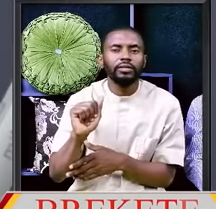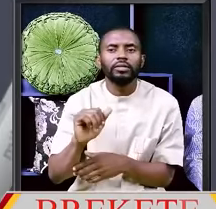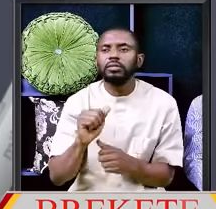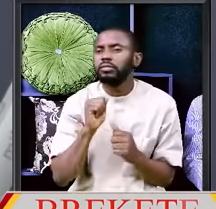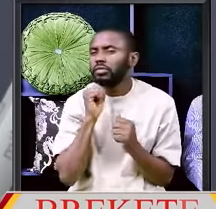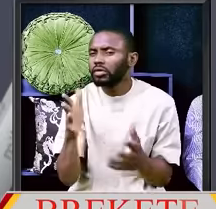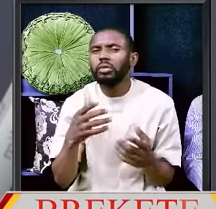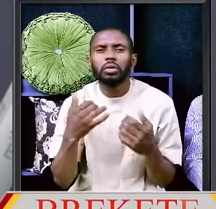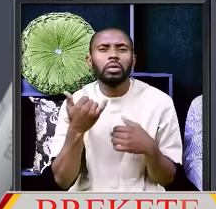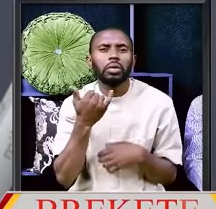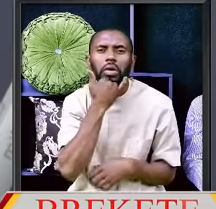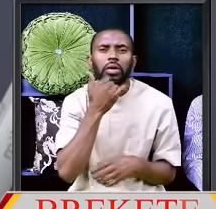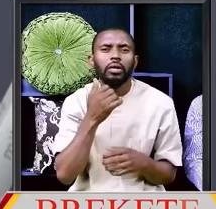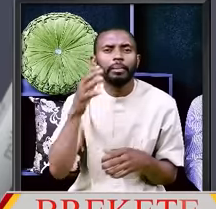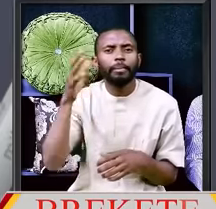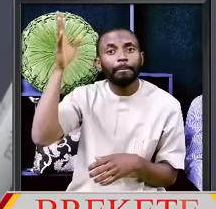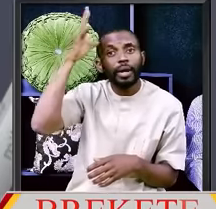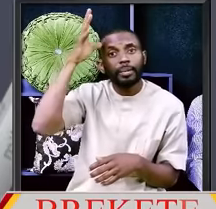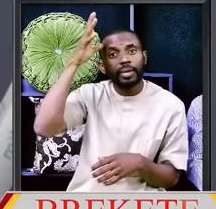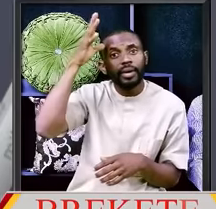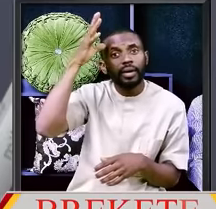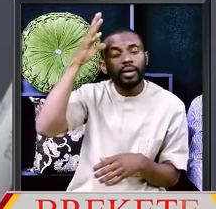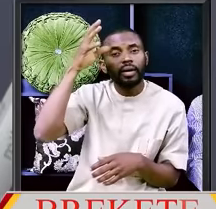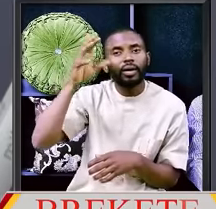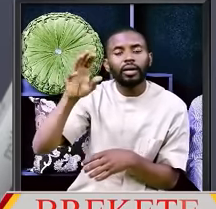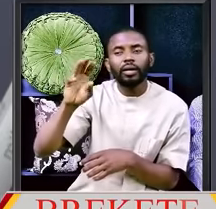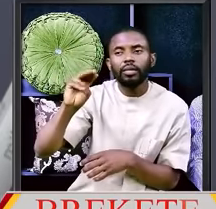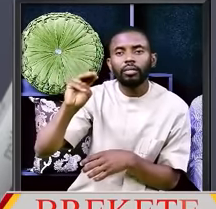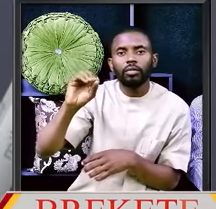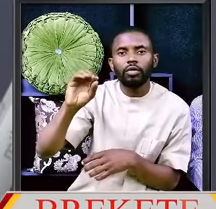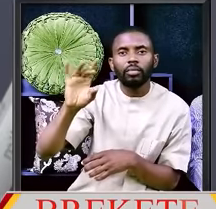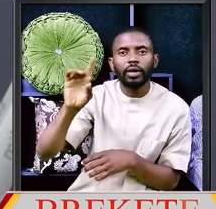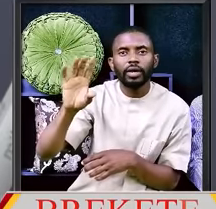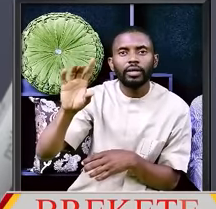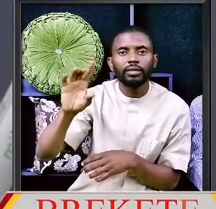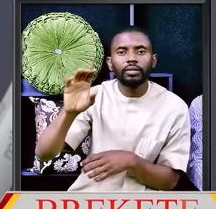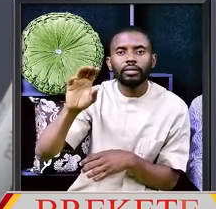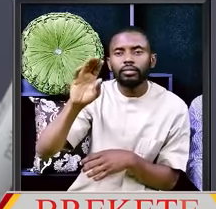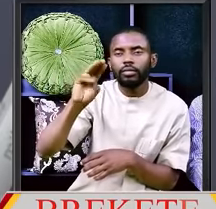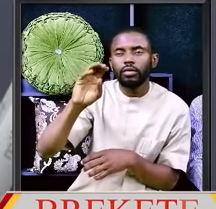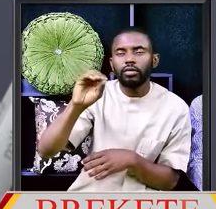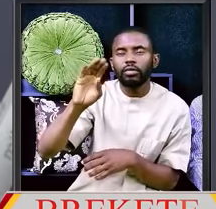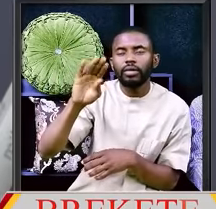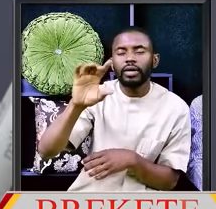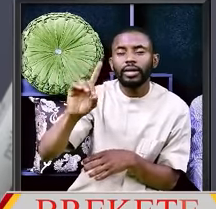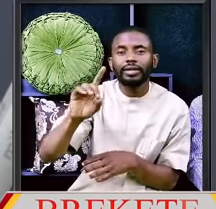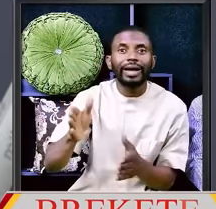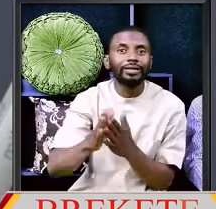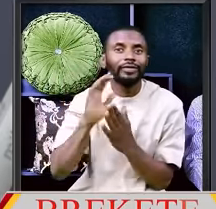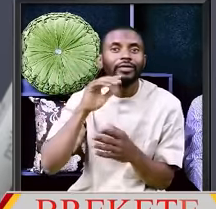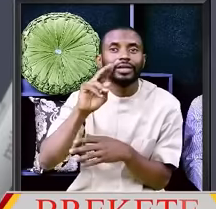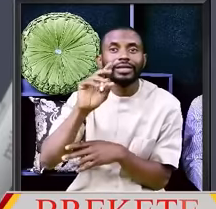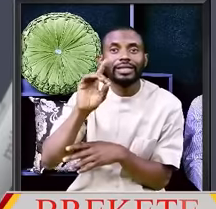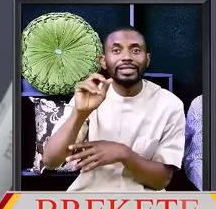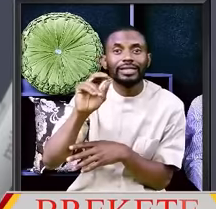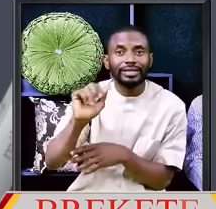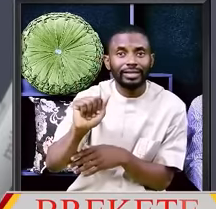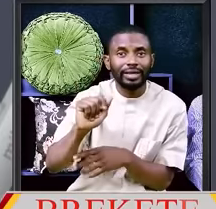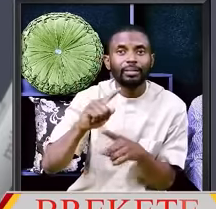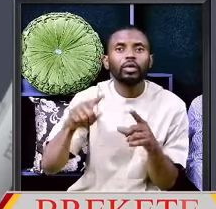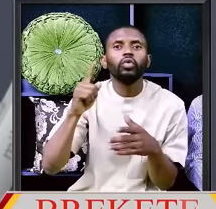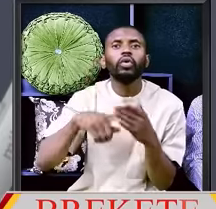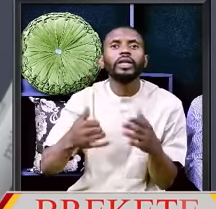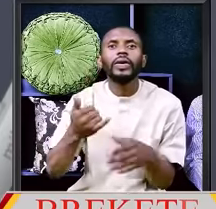nothing wrong with Baba Mohbad asking for DNA. But what is wrong is